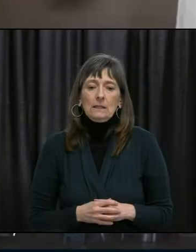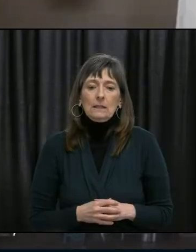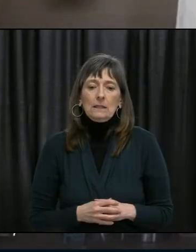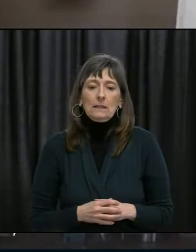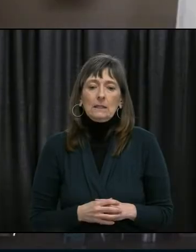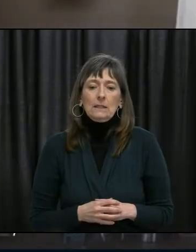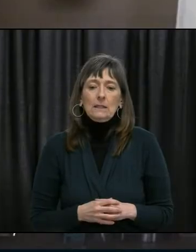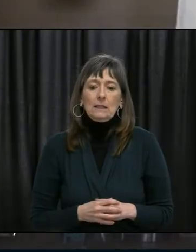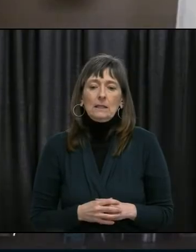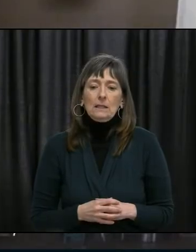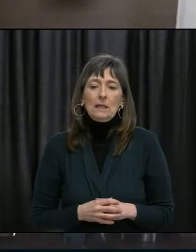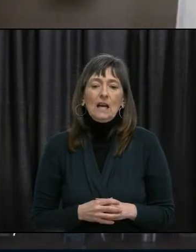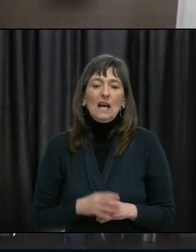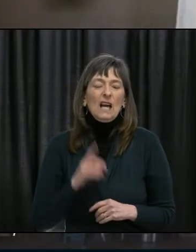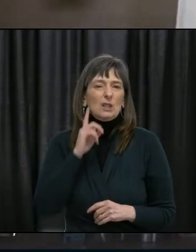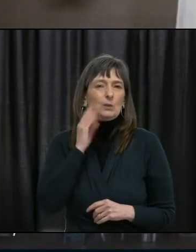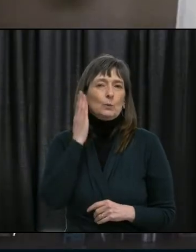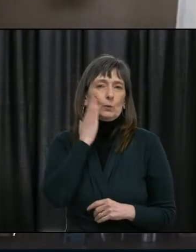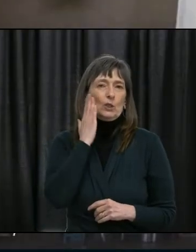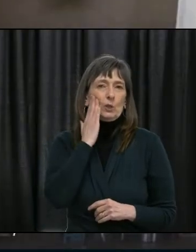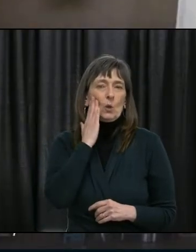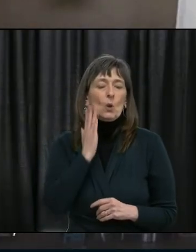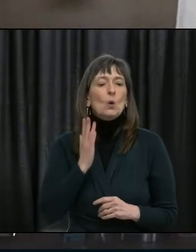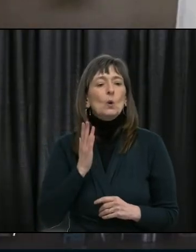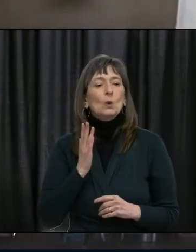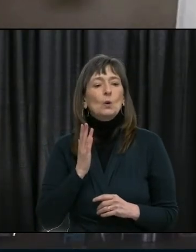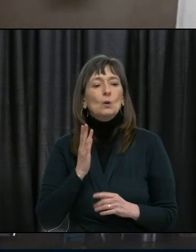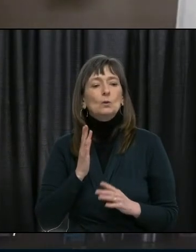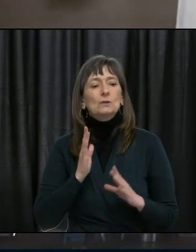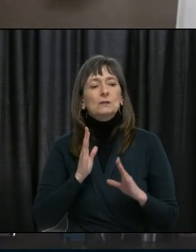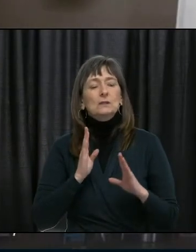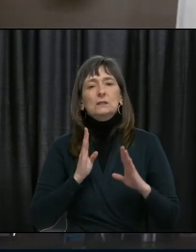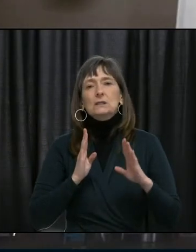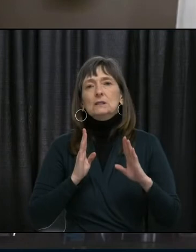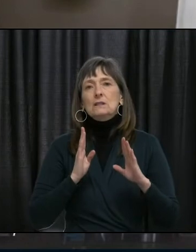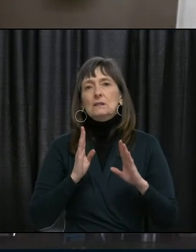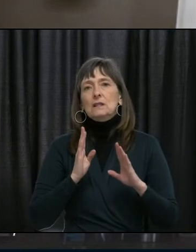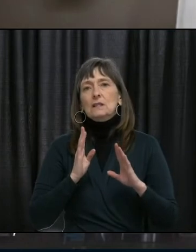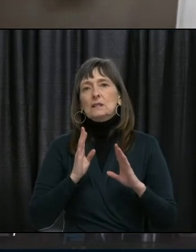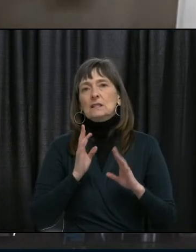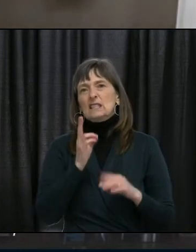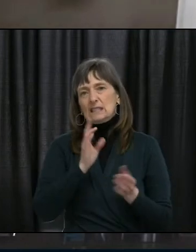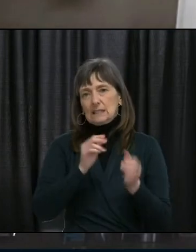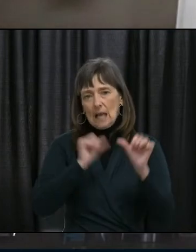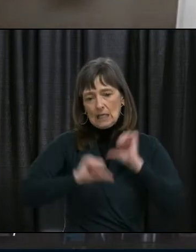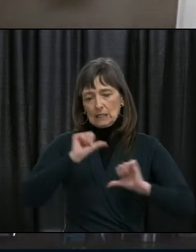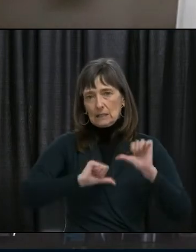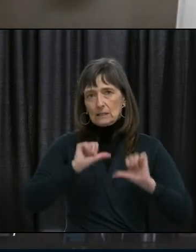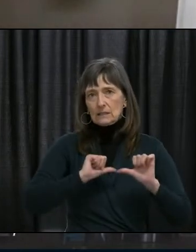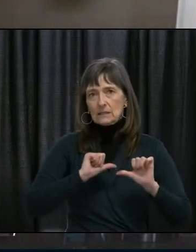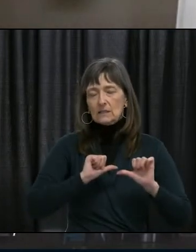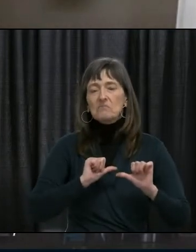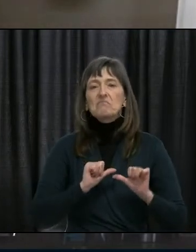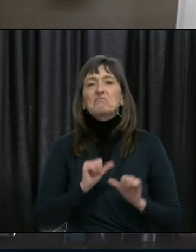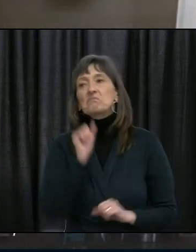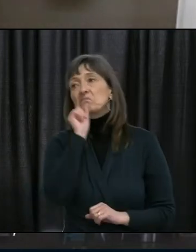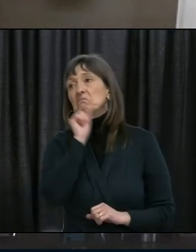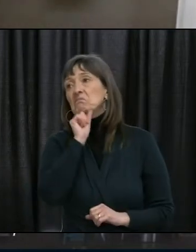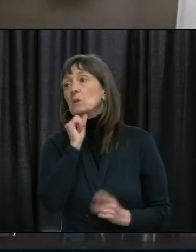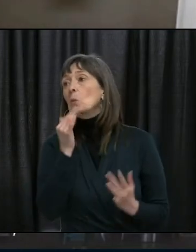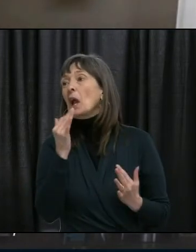biological point of view, we need to get away from the idea of waiting this out. This virus is here. It isn't